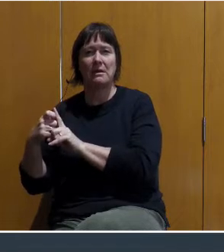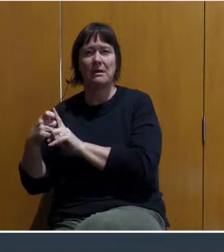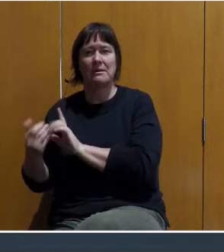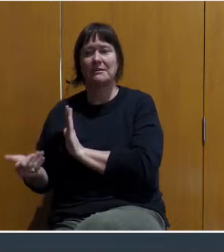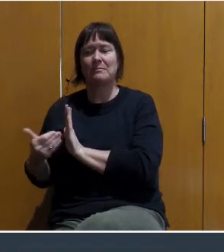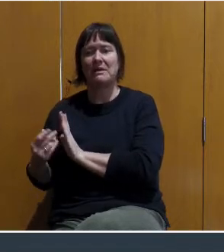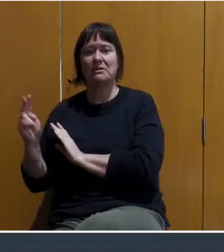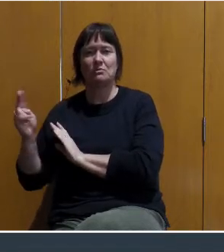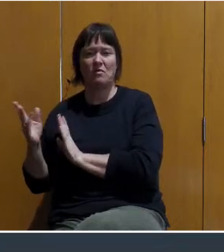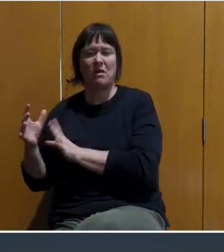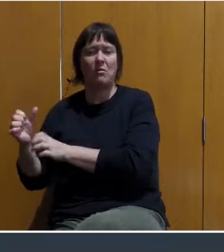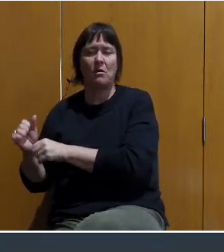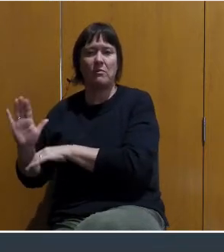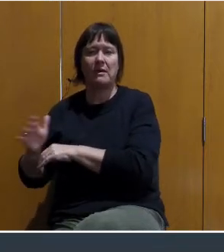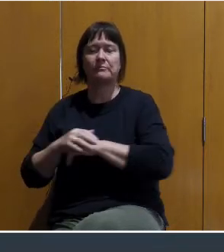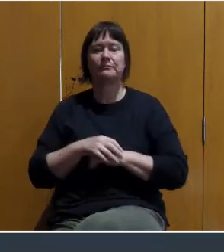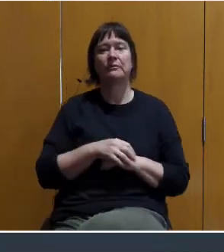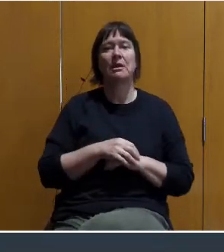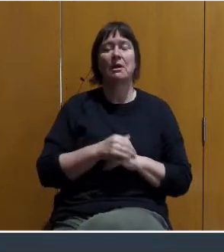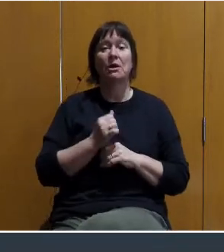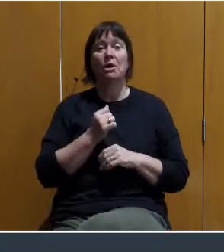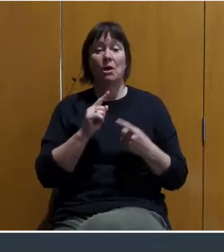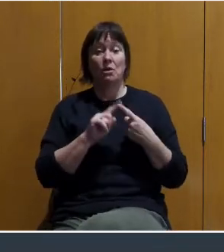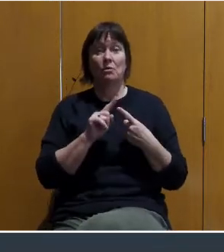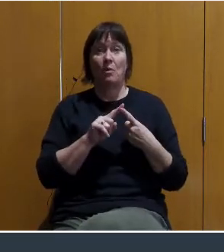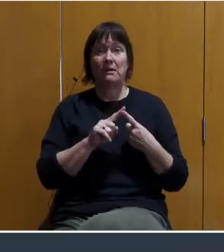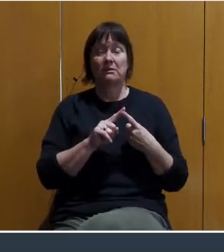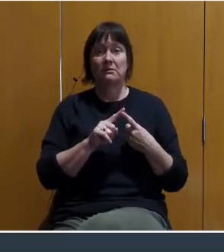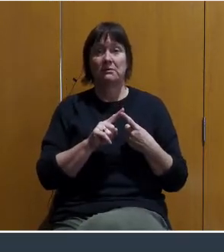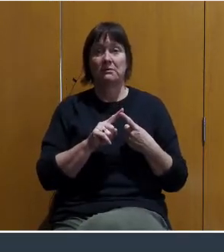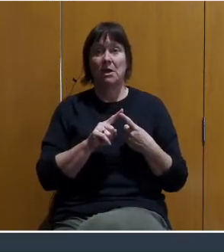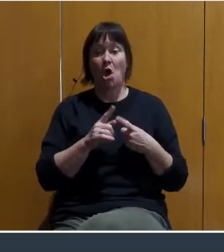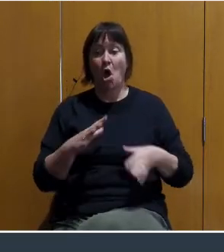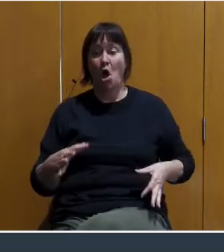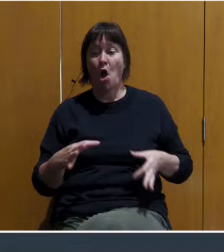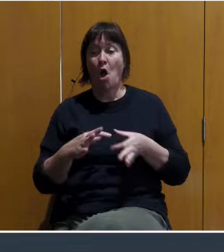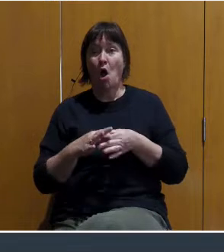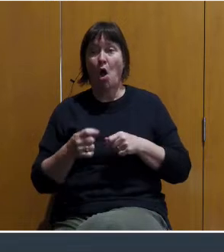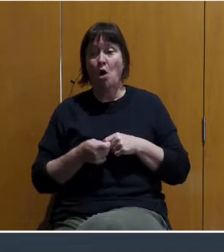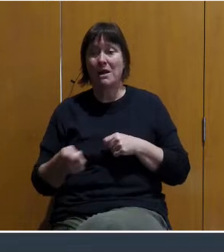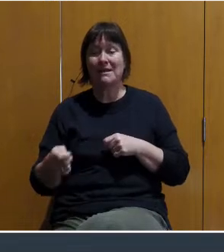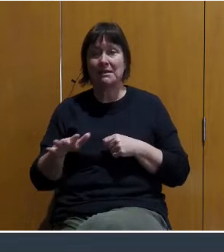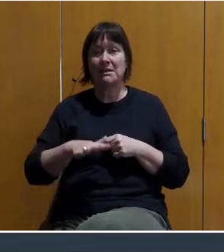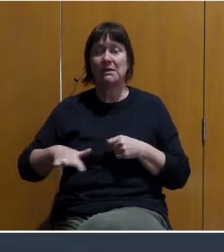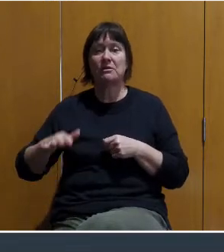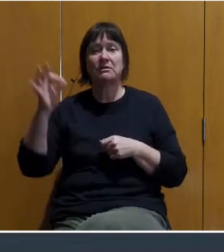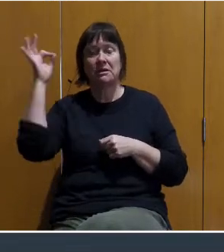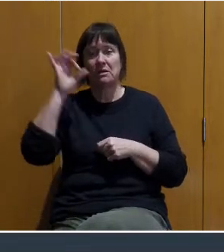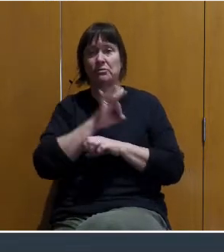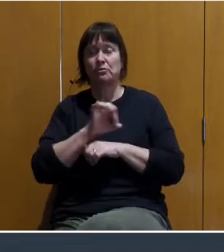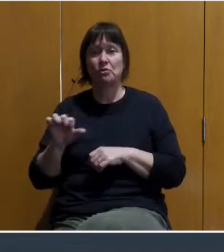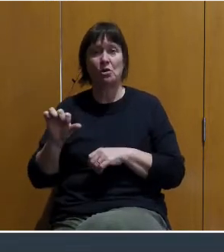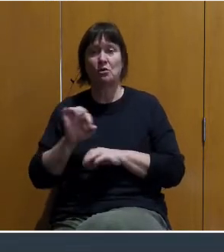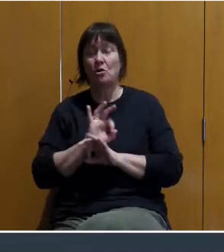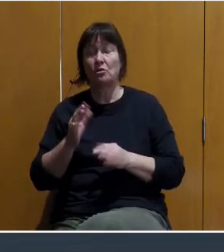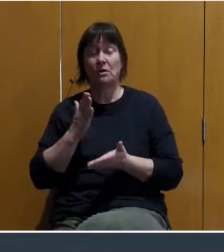shortly. Look, in terms of number 1, on-lead areas, I suggest the council shouldn't confirm any